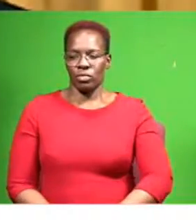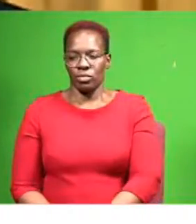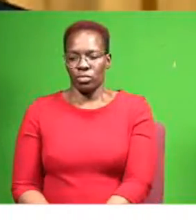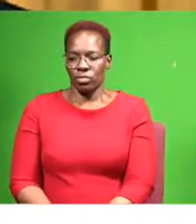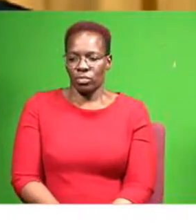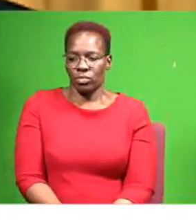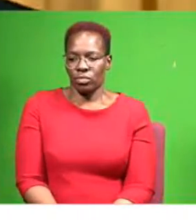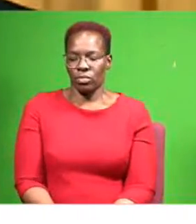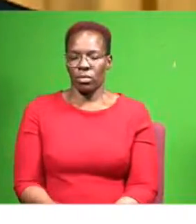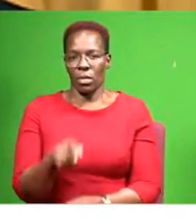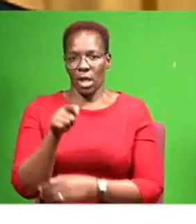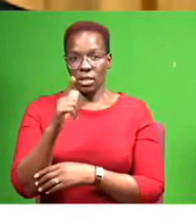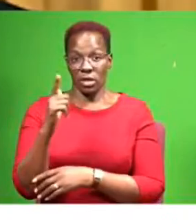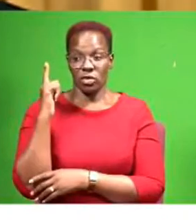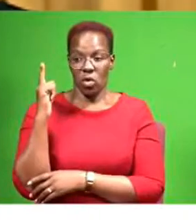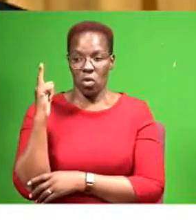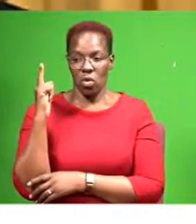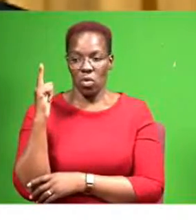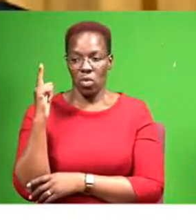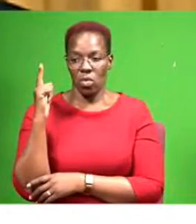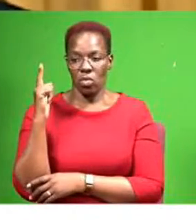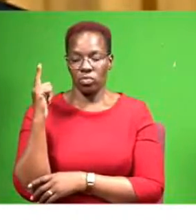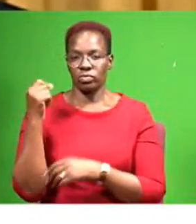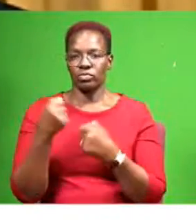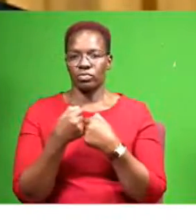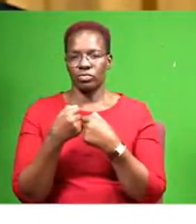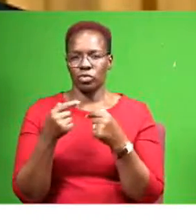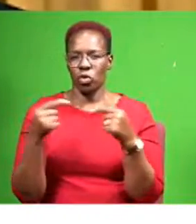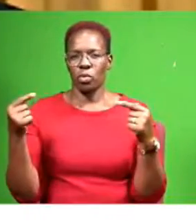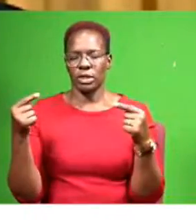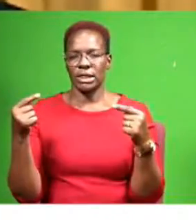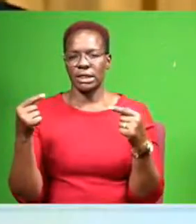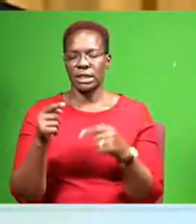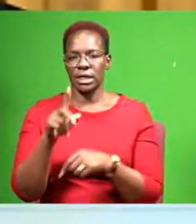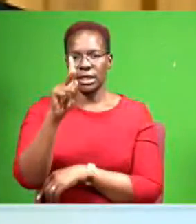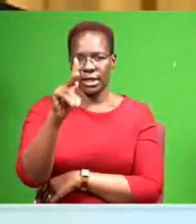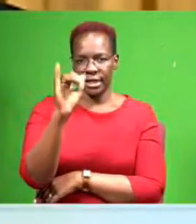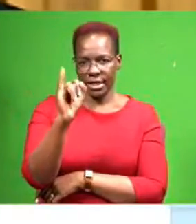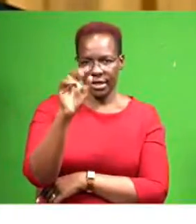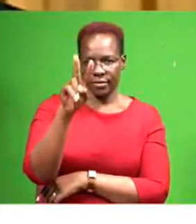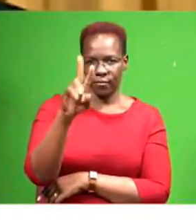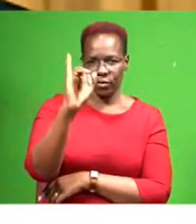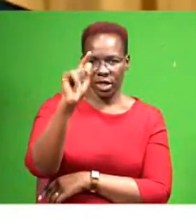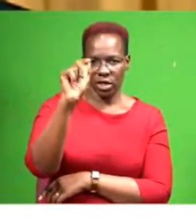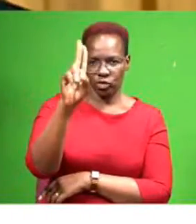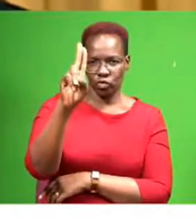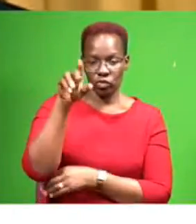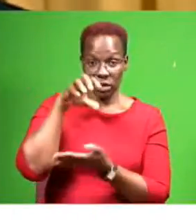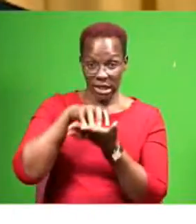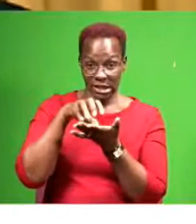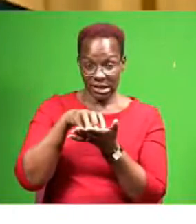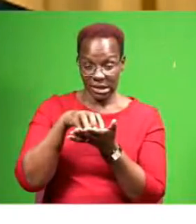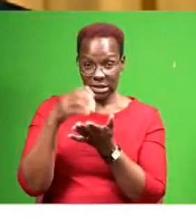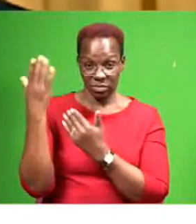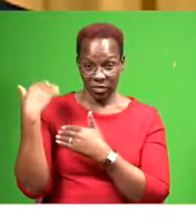particular law was challenged in the Kivuitu case, and